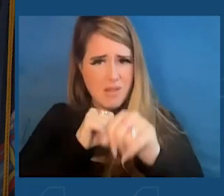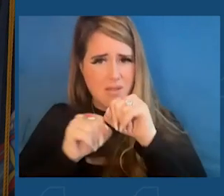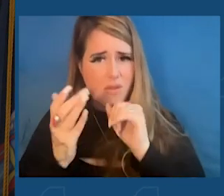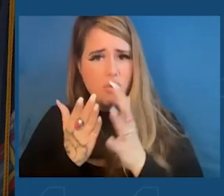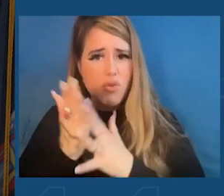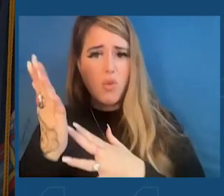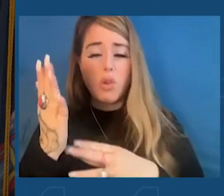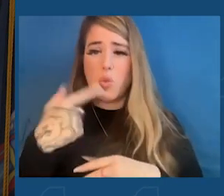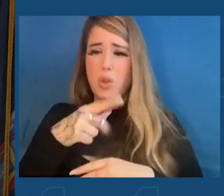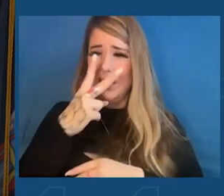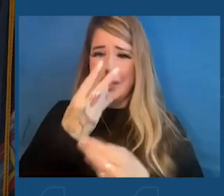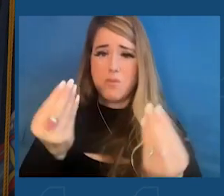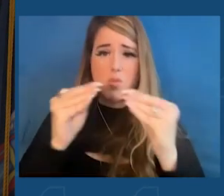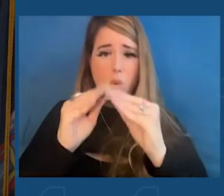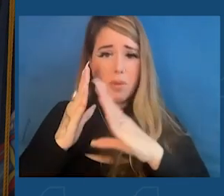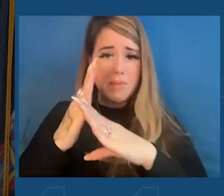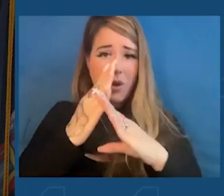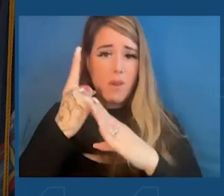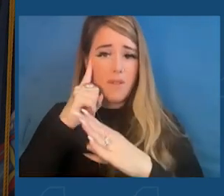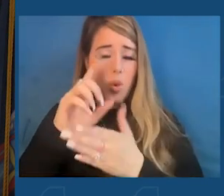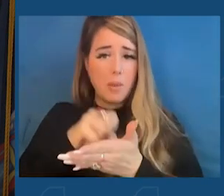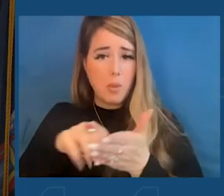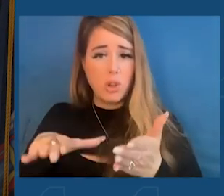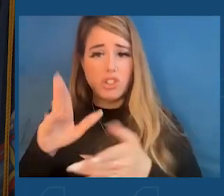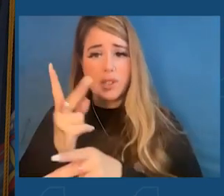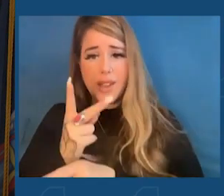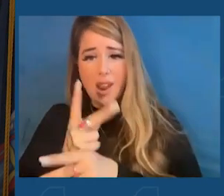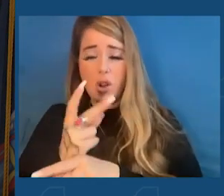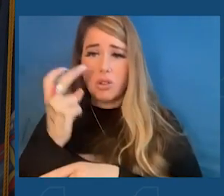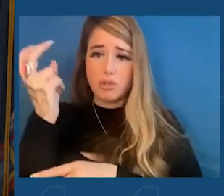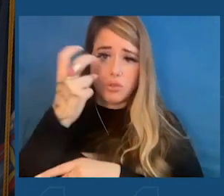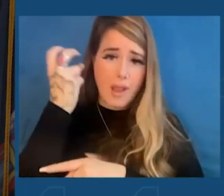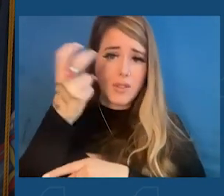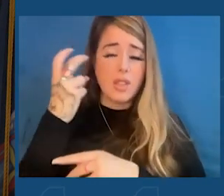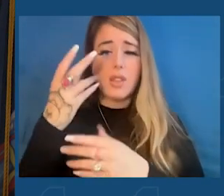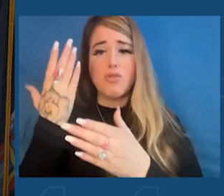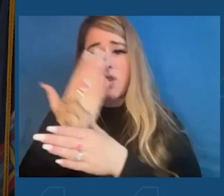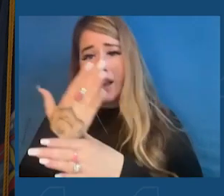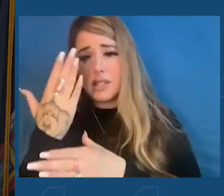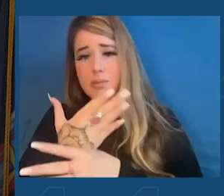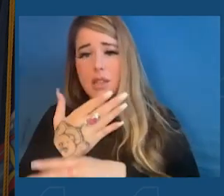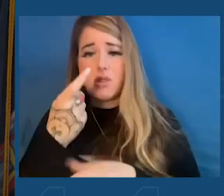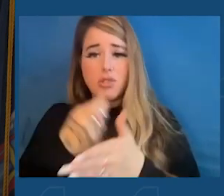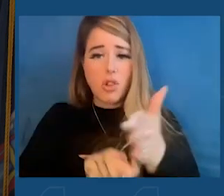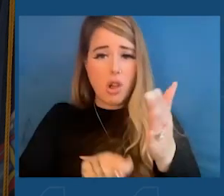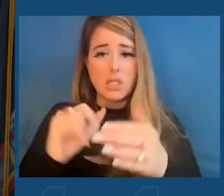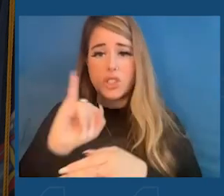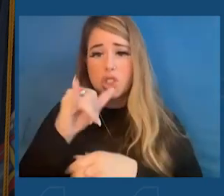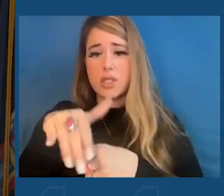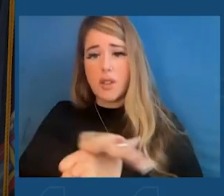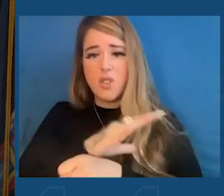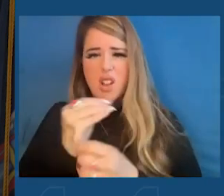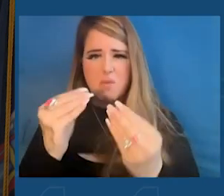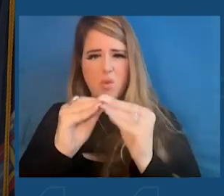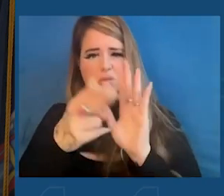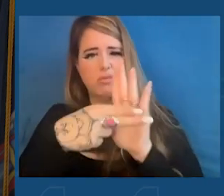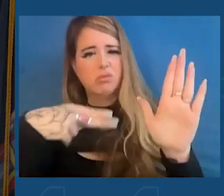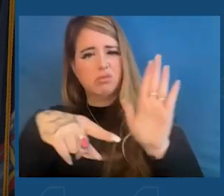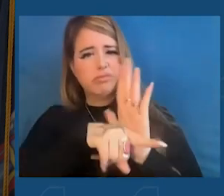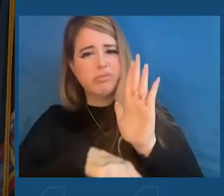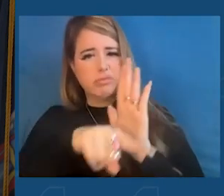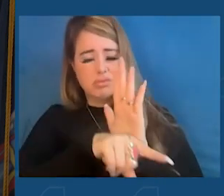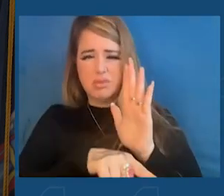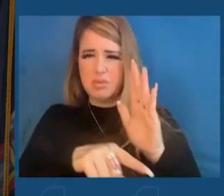barriers to abortion care, including travel, harassment, cost, insurance coverage, and greater stigmatization. This